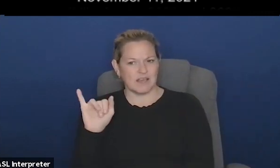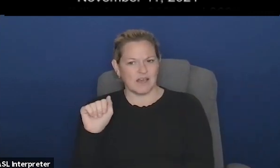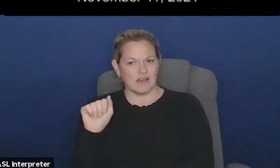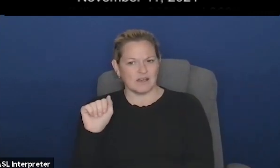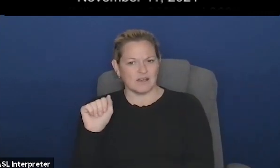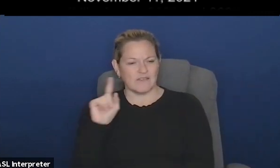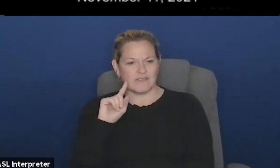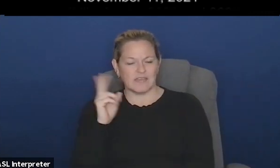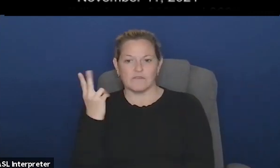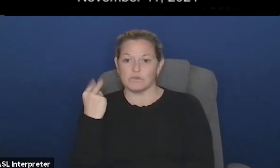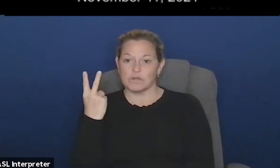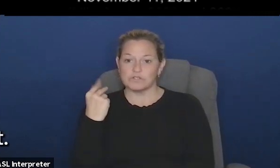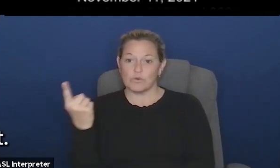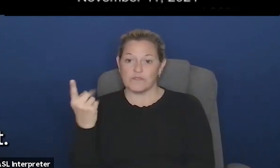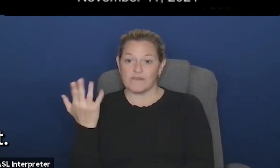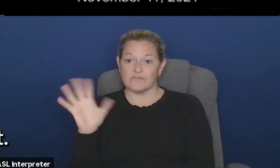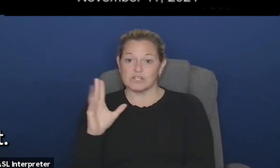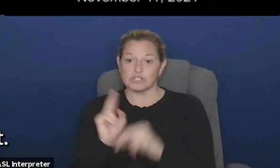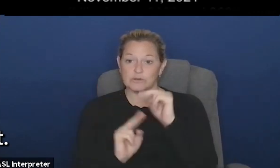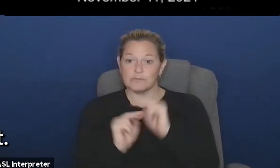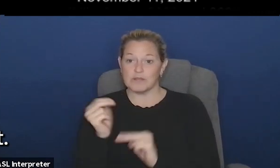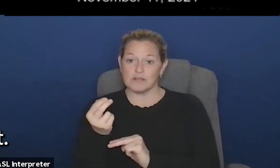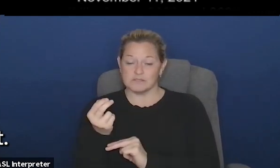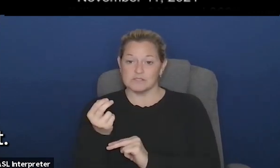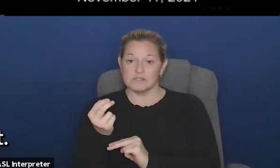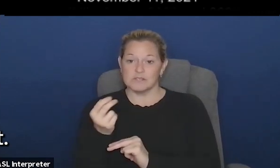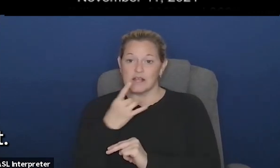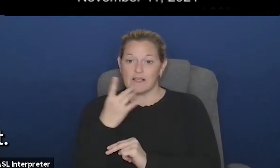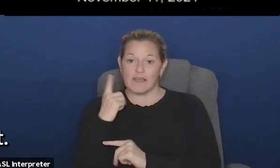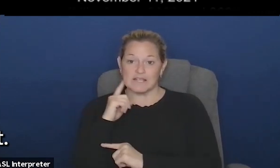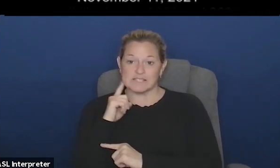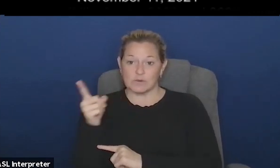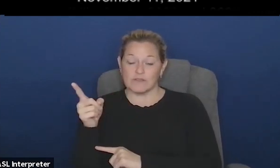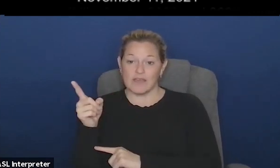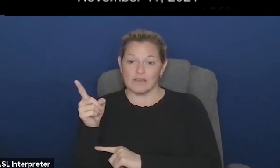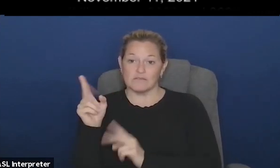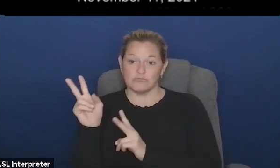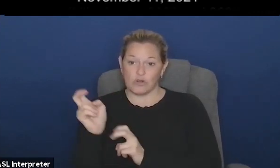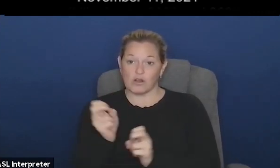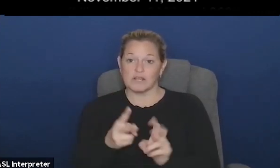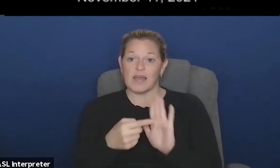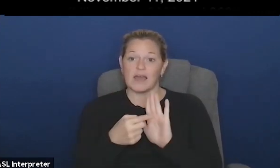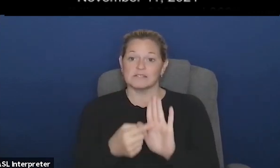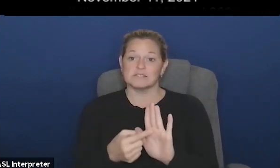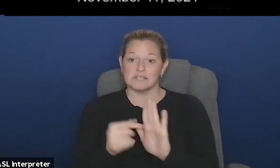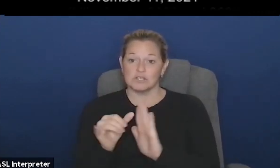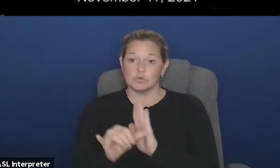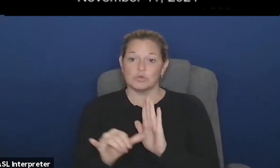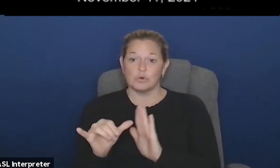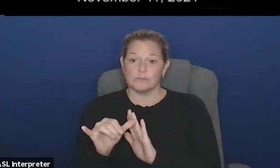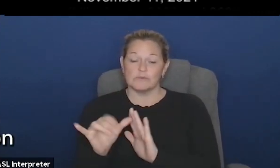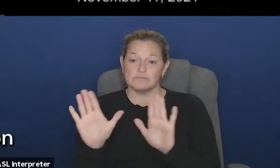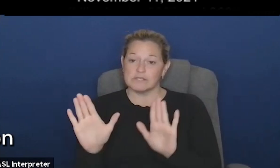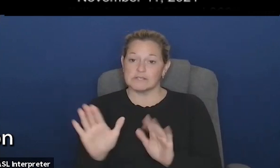had reached out and they had built their own LightSound and actually broadcasted that on YouTube and stuff like that. Amazing.